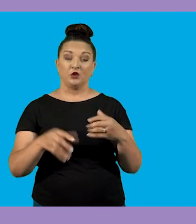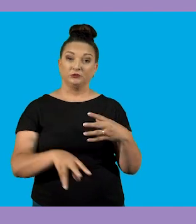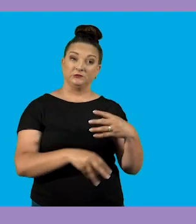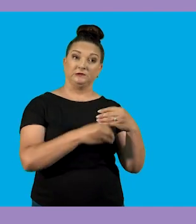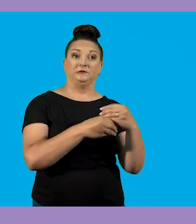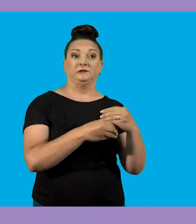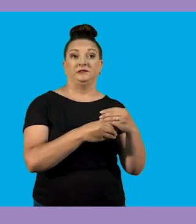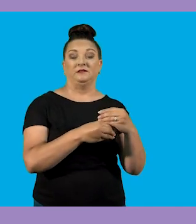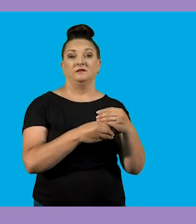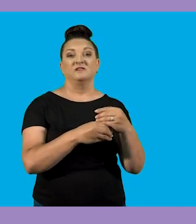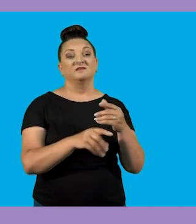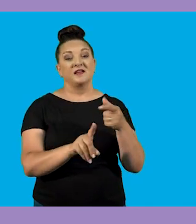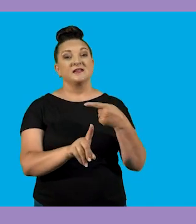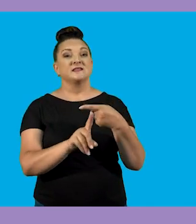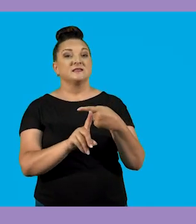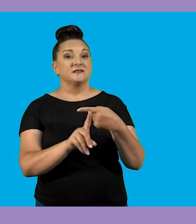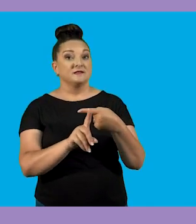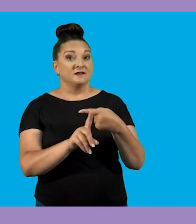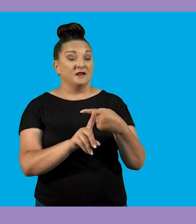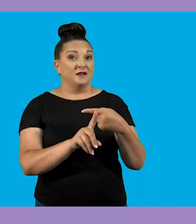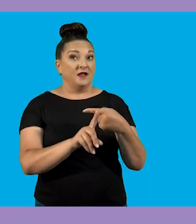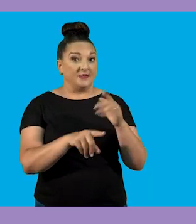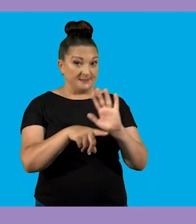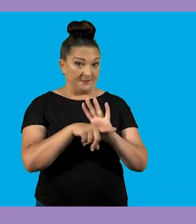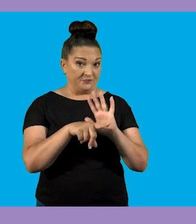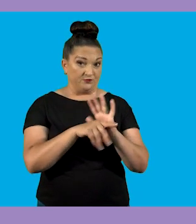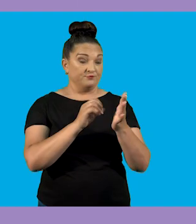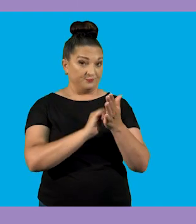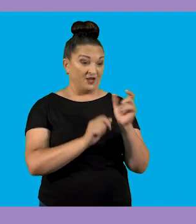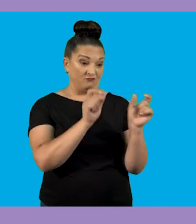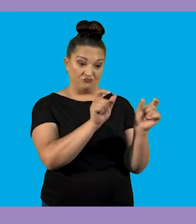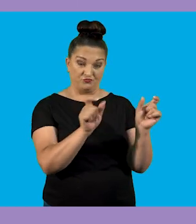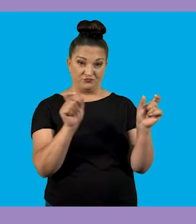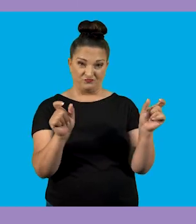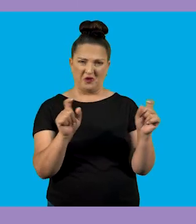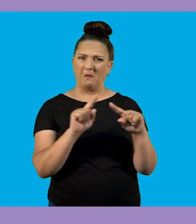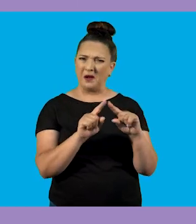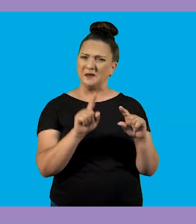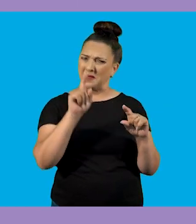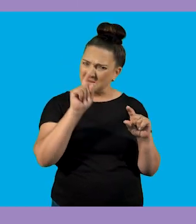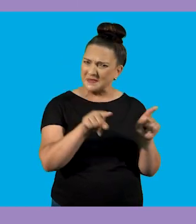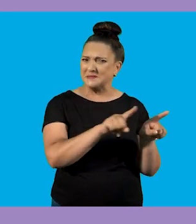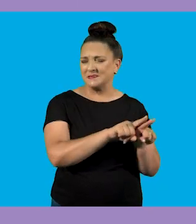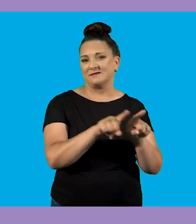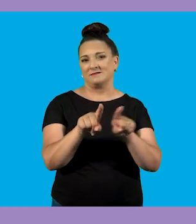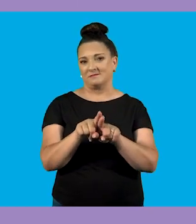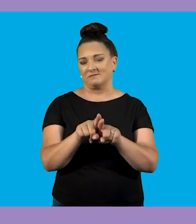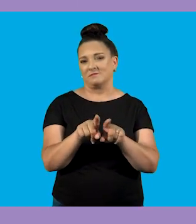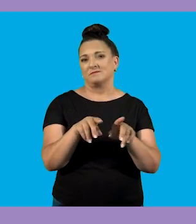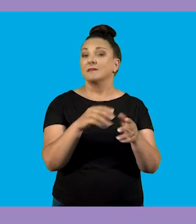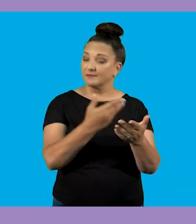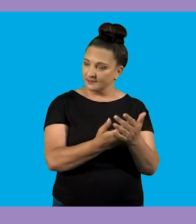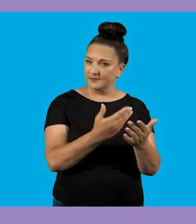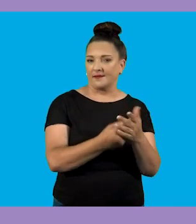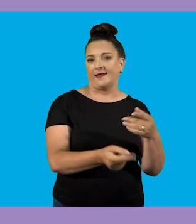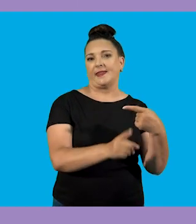on to addition and subtraction of terms. Now, when we add and subtract terms, they need to be like terms for us to be